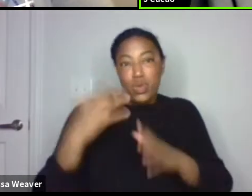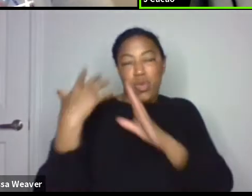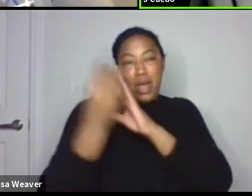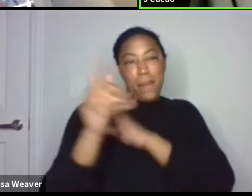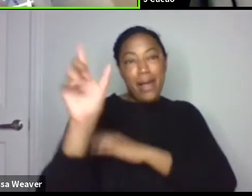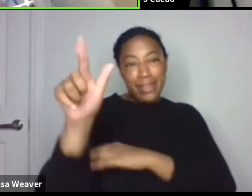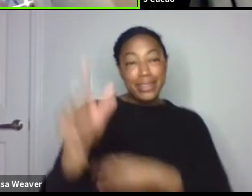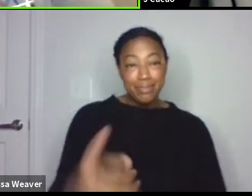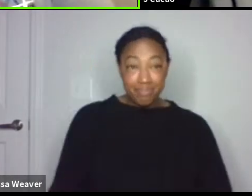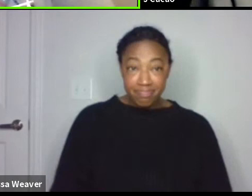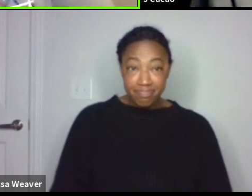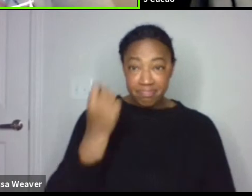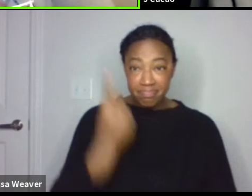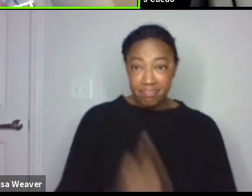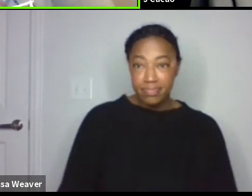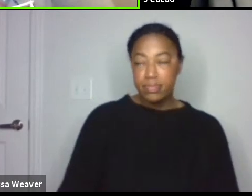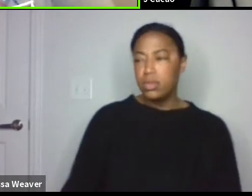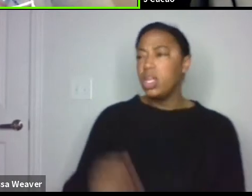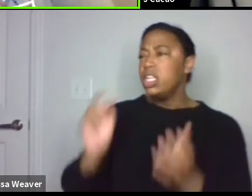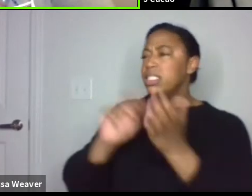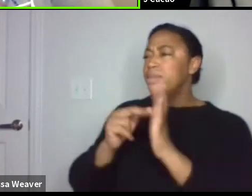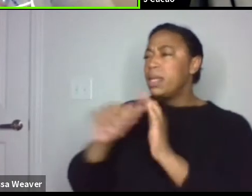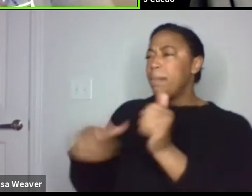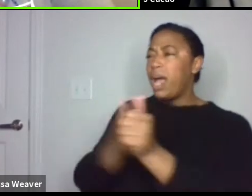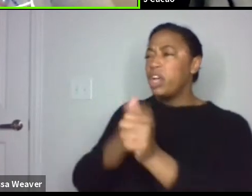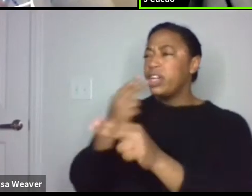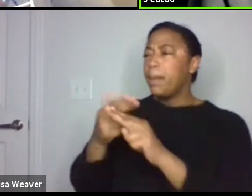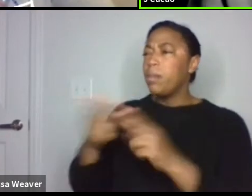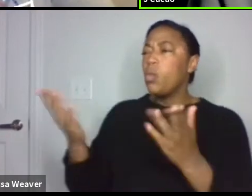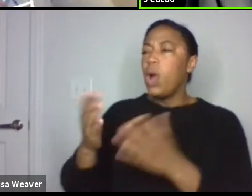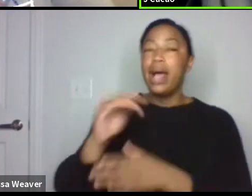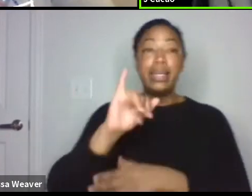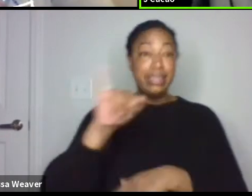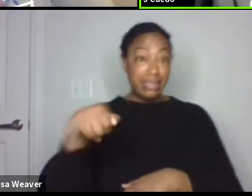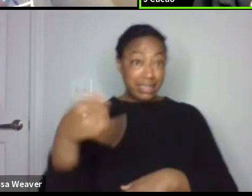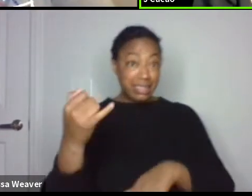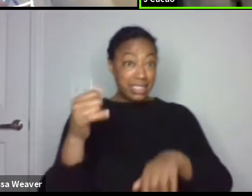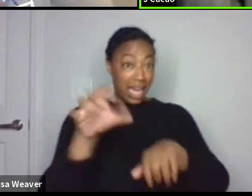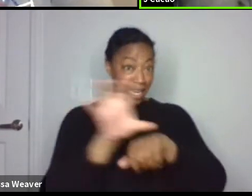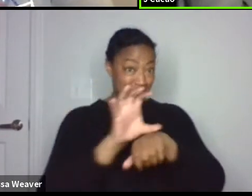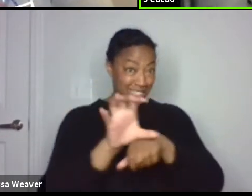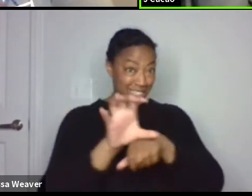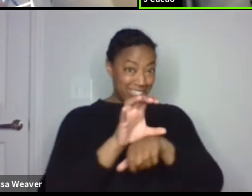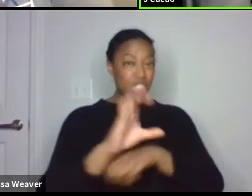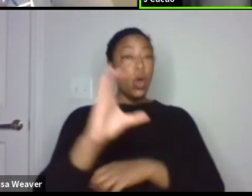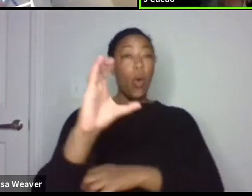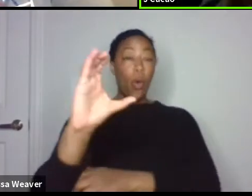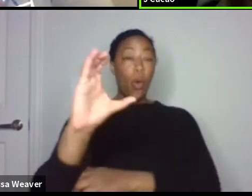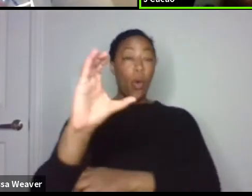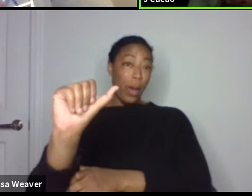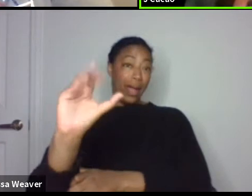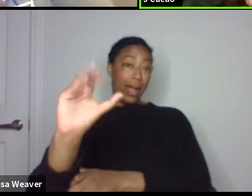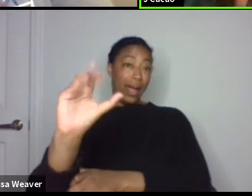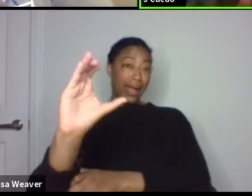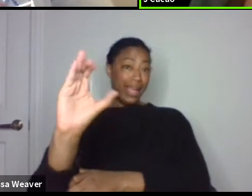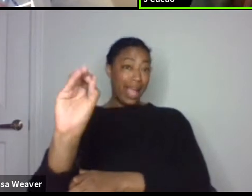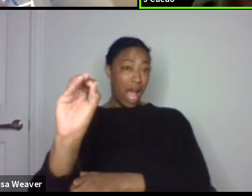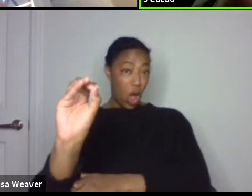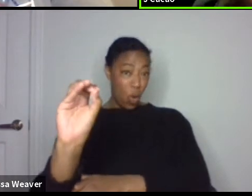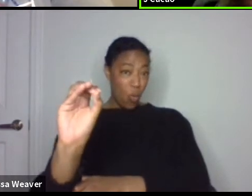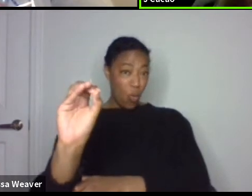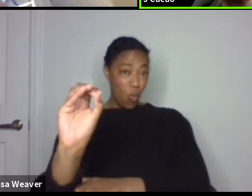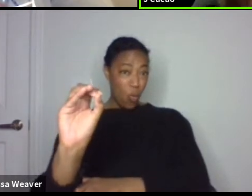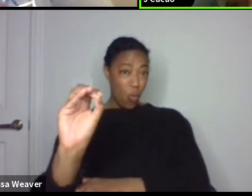saying? Then what's the meaning behind your name? J Cacao. So cacao is actually